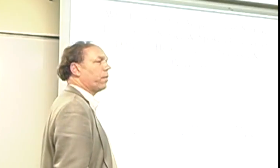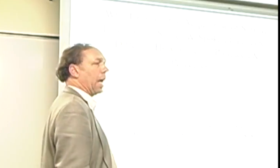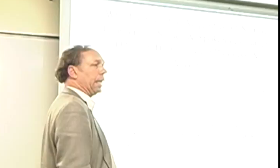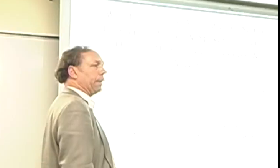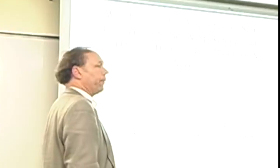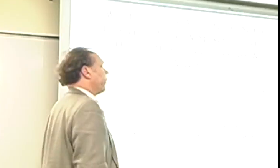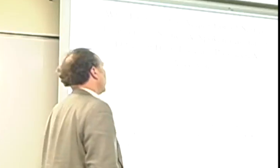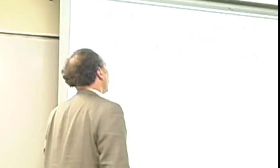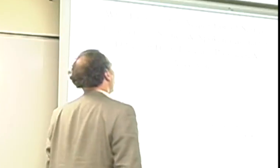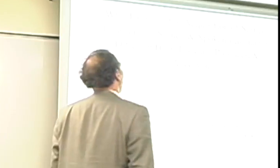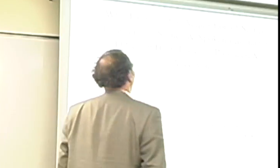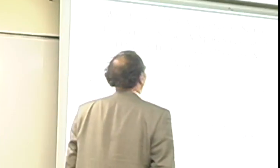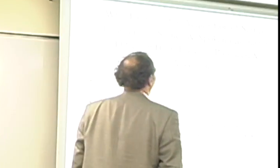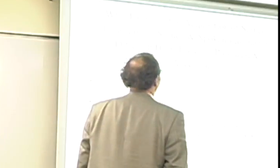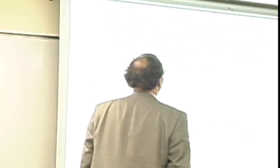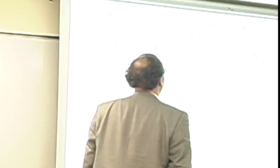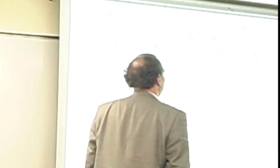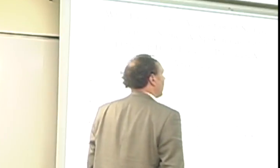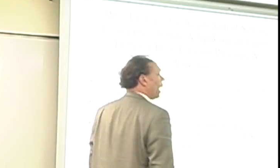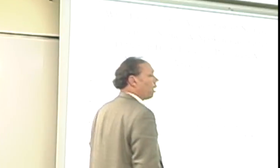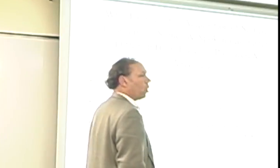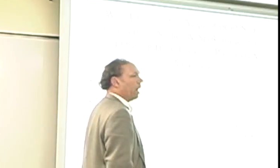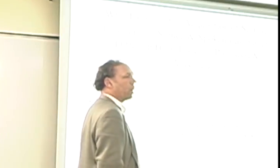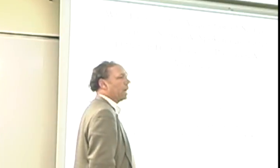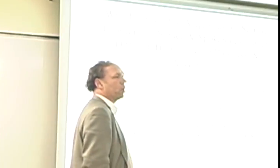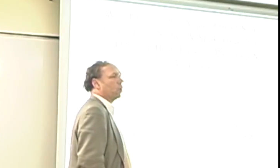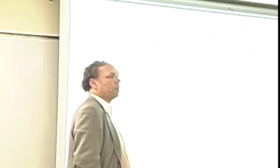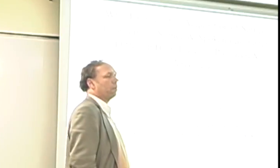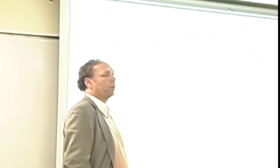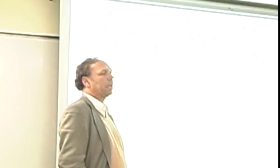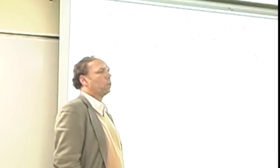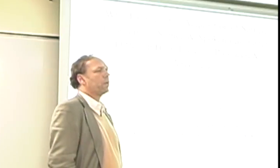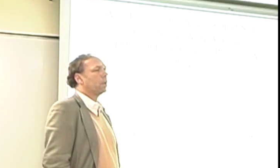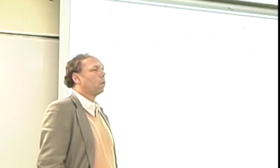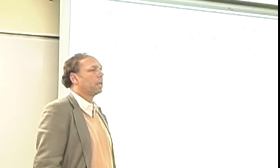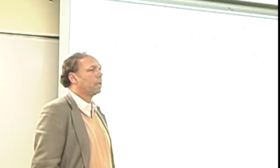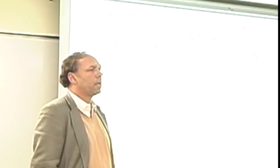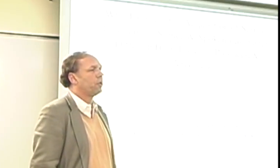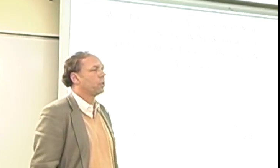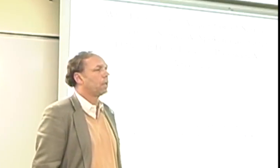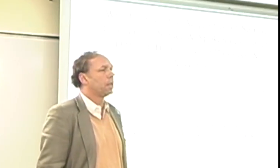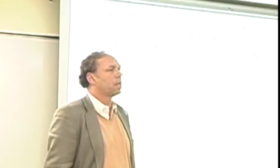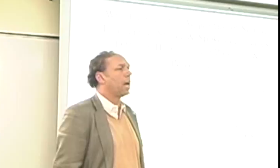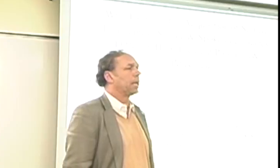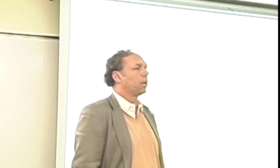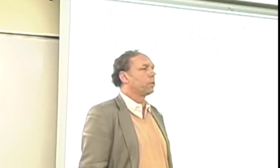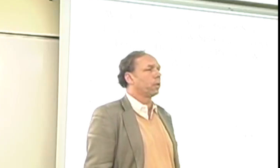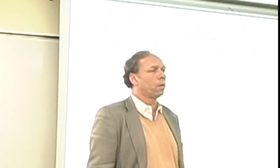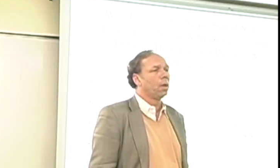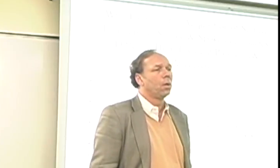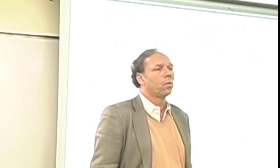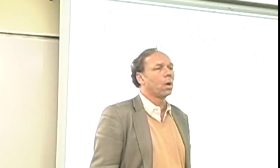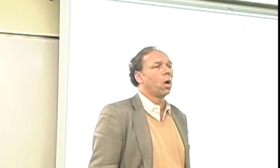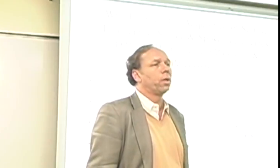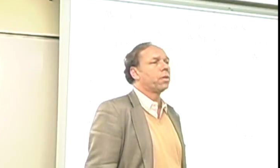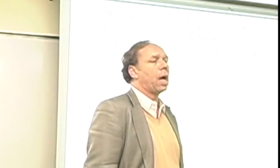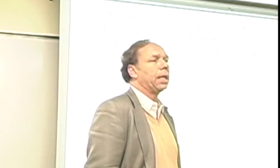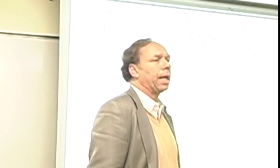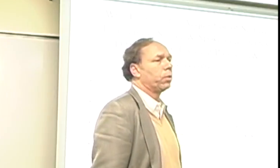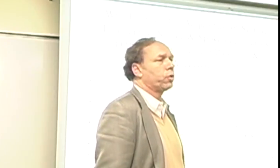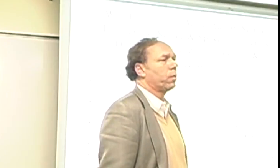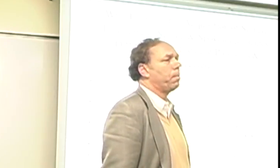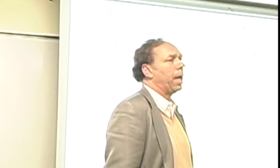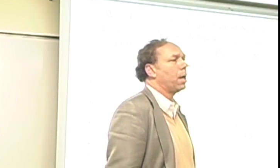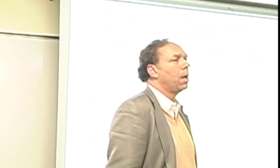the rate of signing, and it may also have consequences for linguistic organization in sign languages. So the